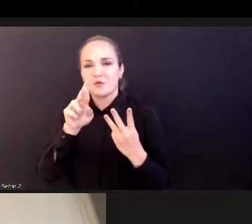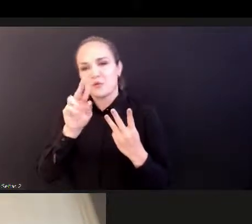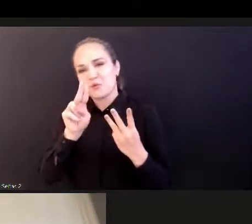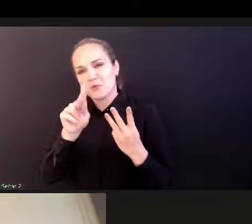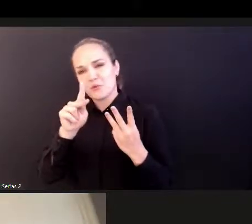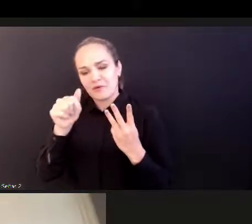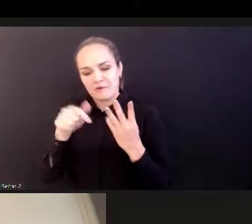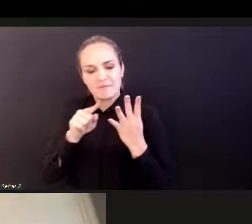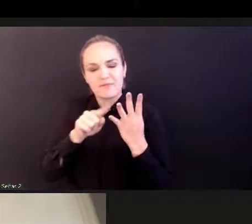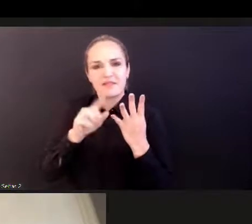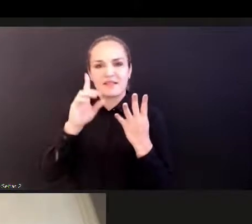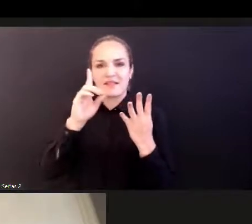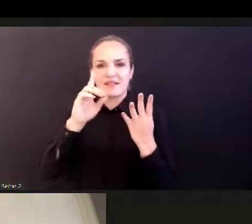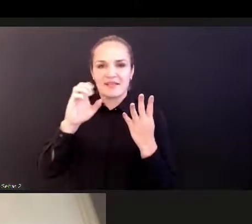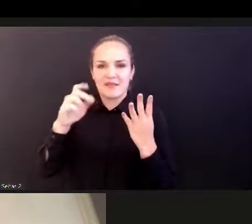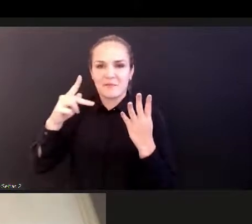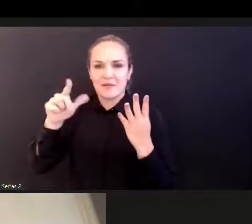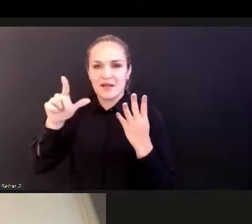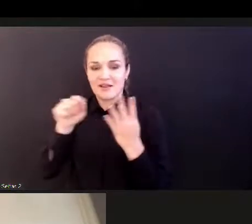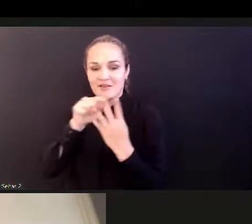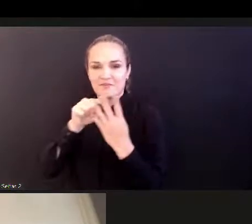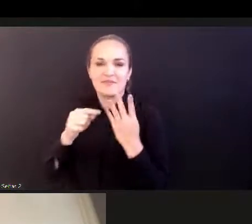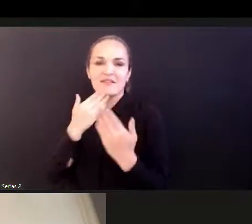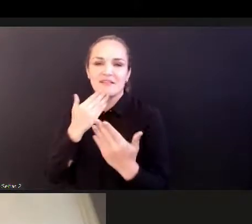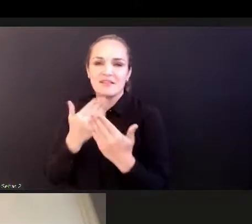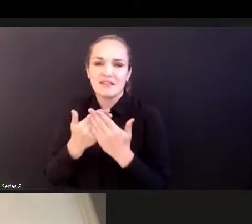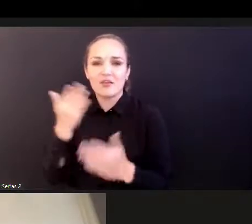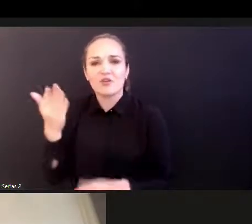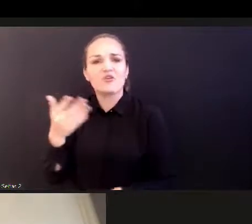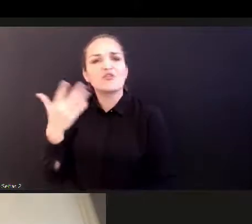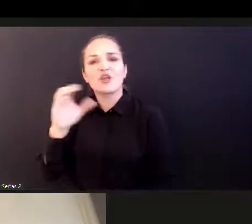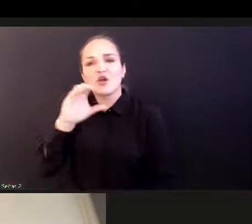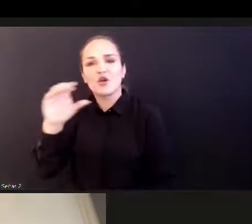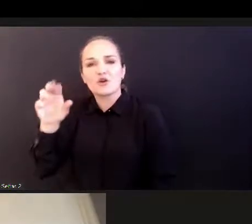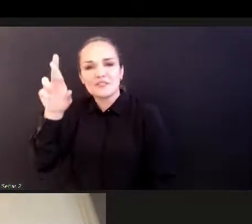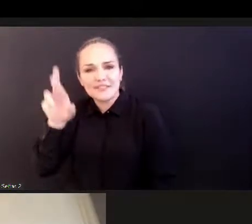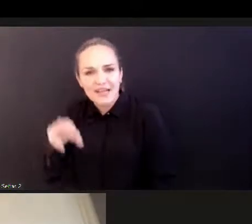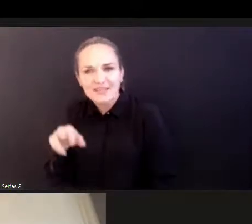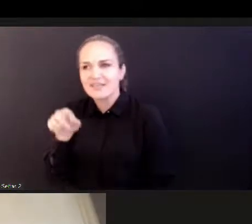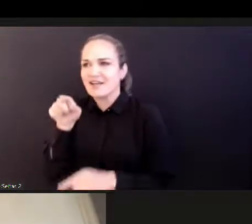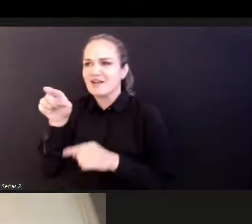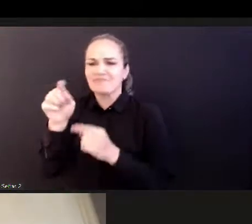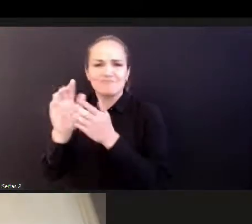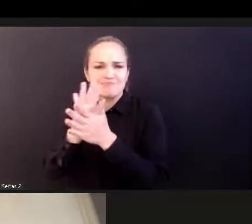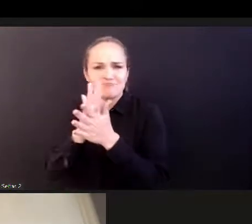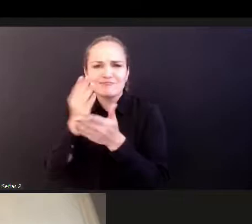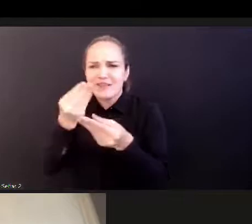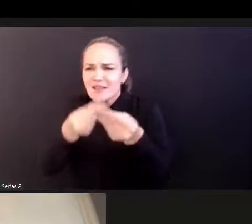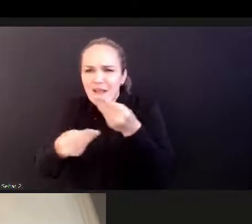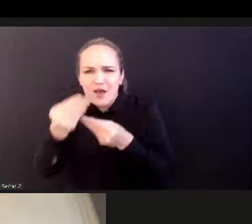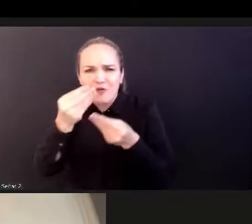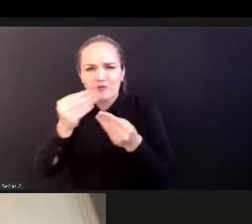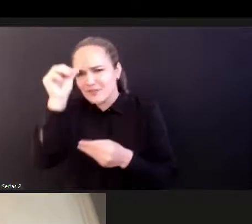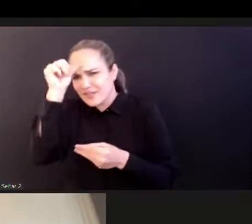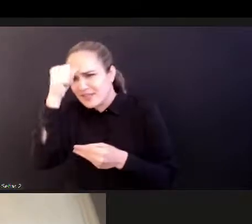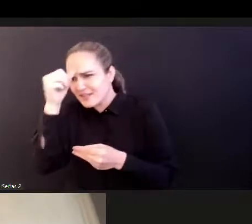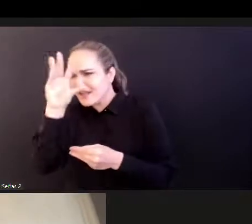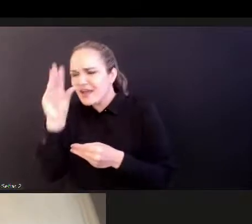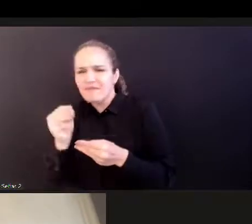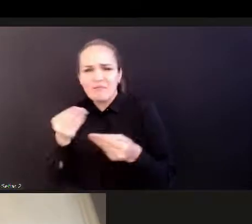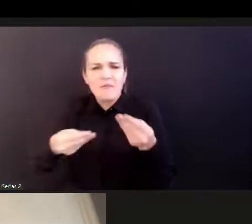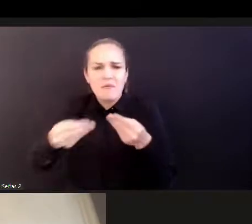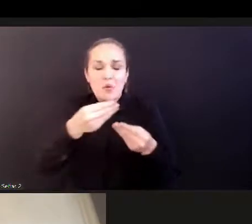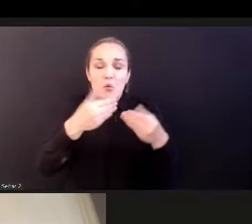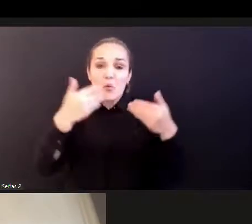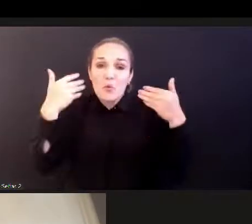and from human resources to world trade negotiations. It seems like there's a great deal that countries in very